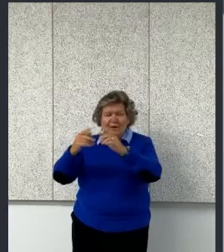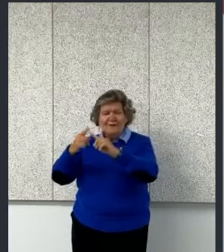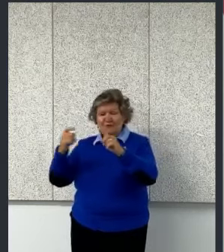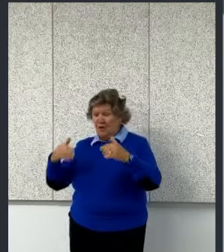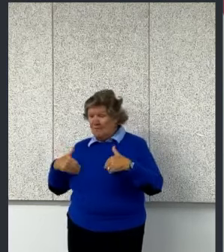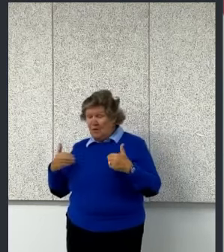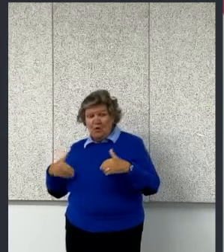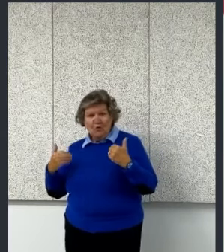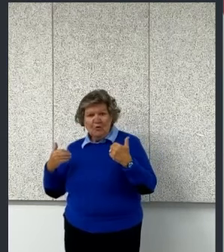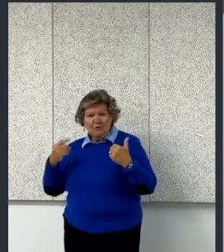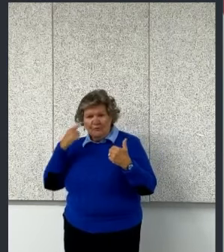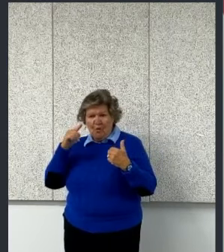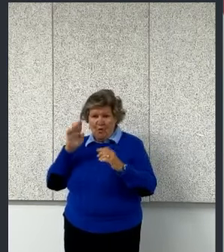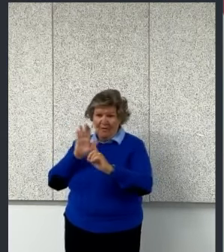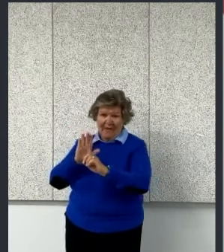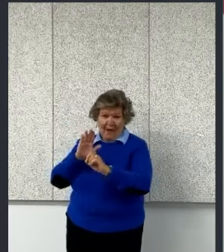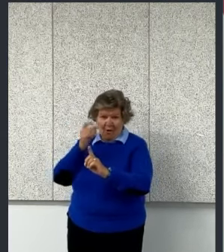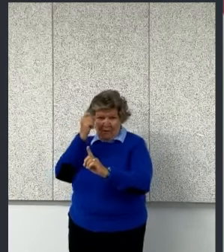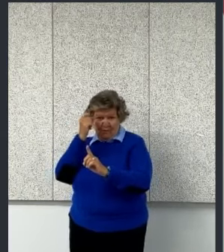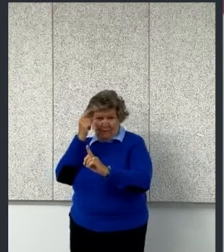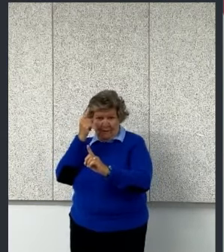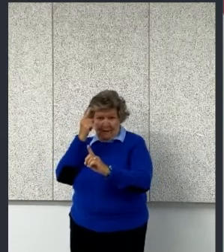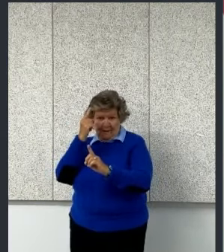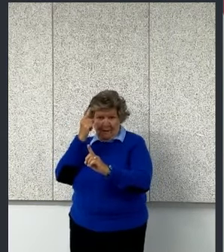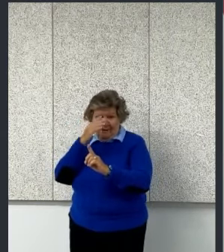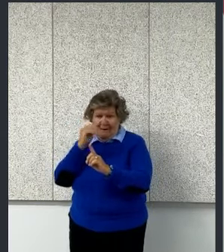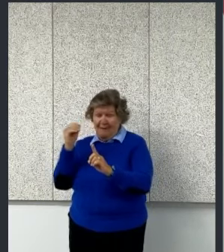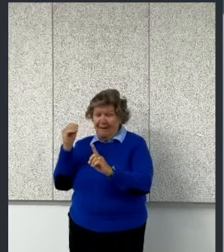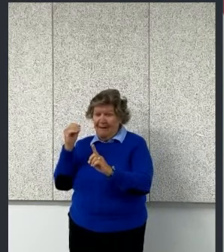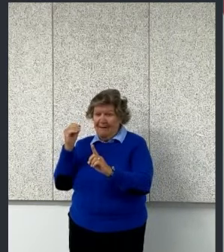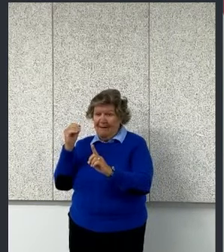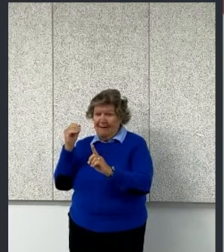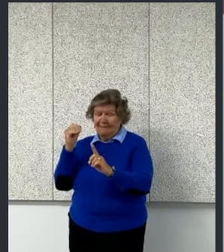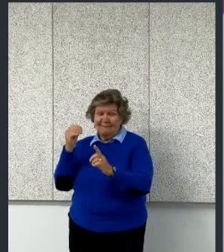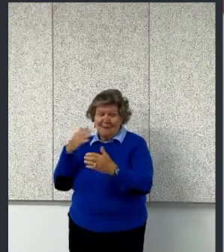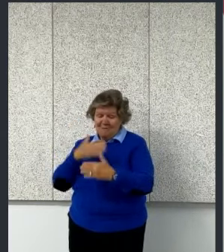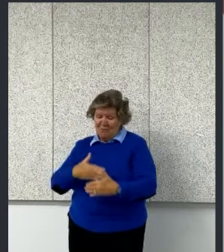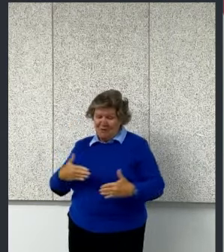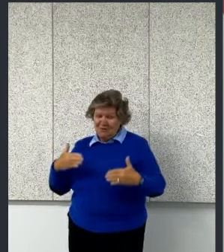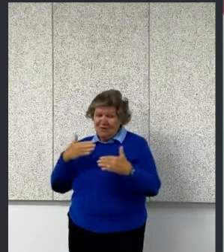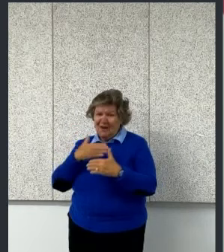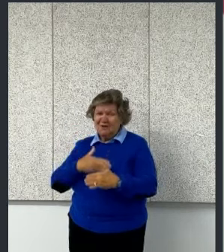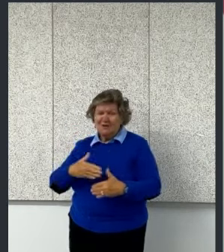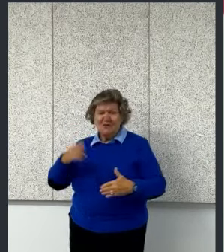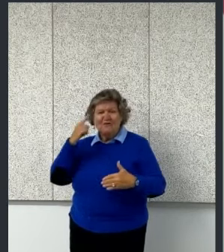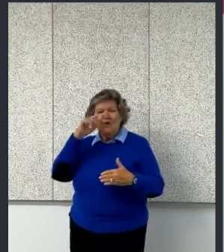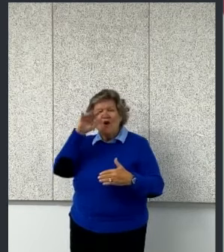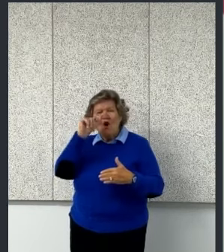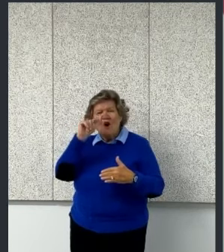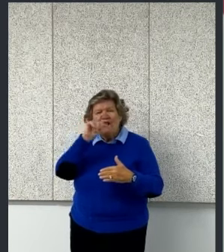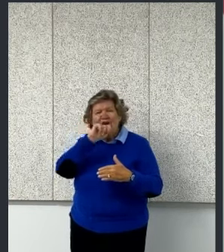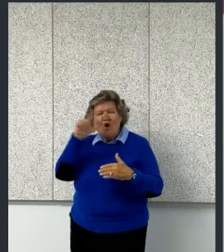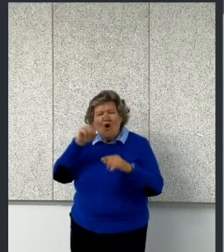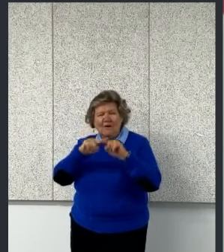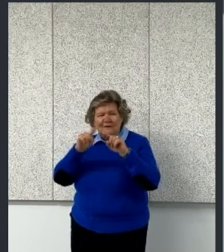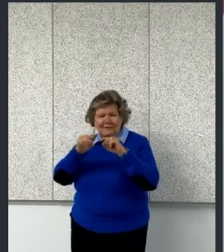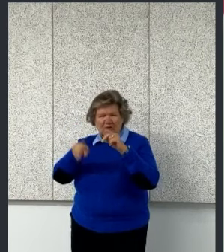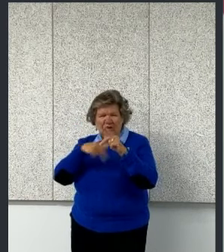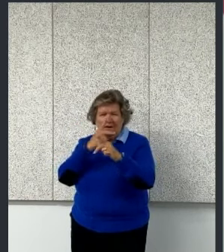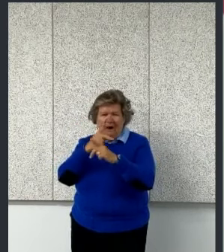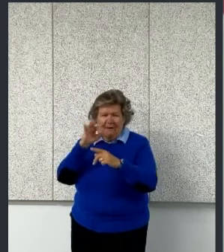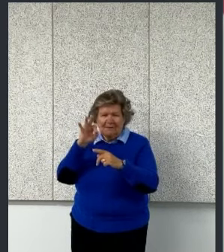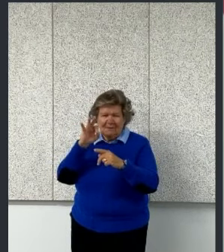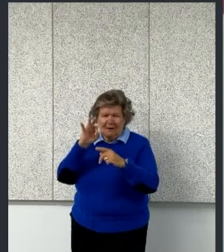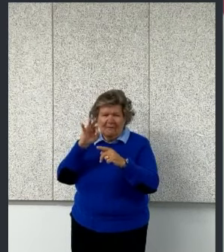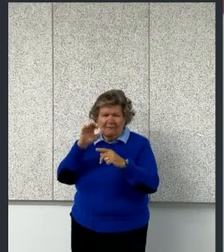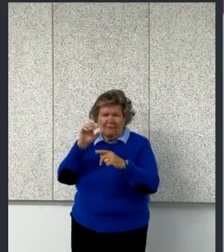for understanding and this continued appreciation and importance of art in all forms for accessing you know, sort of